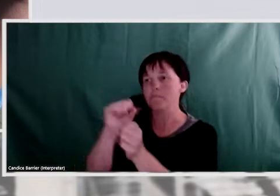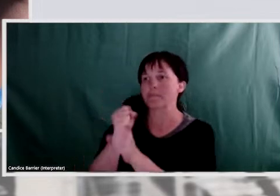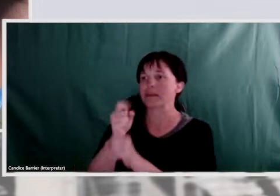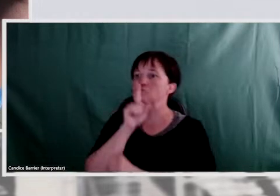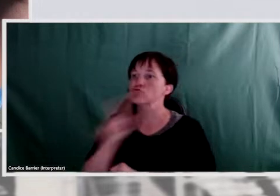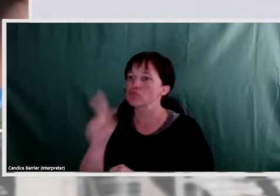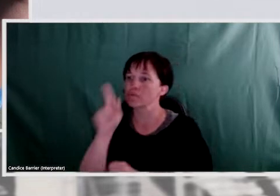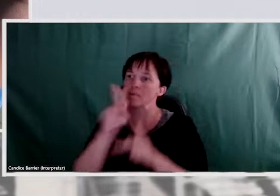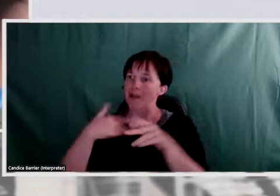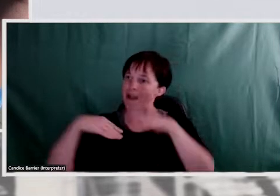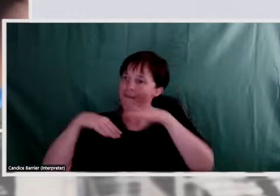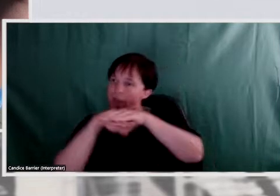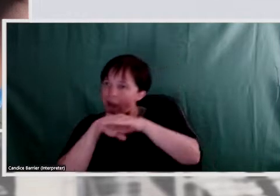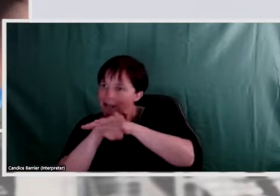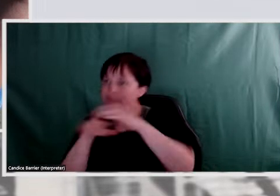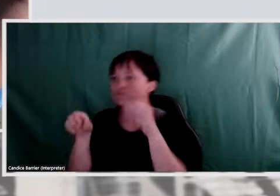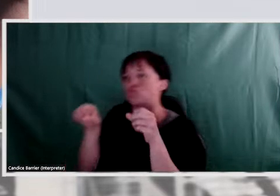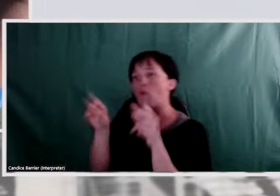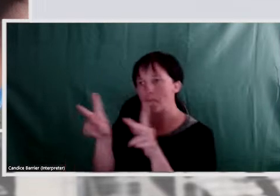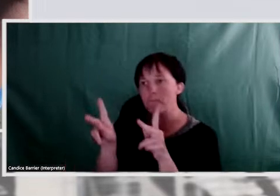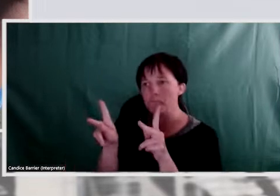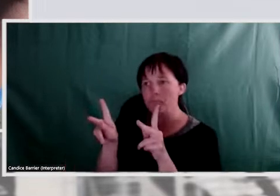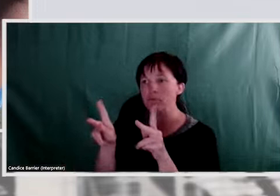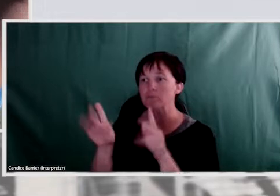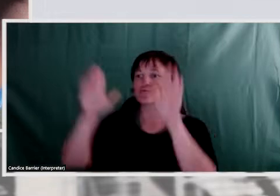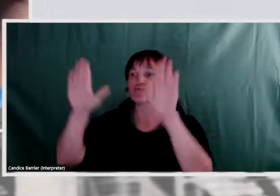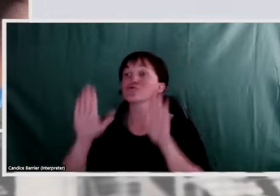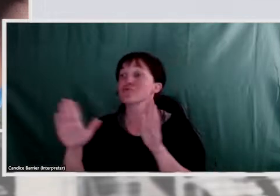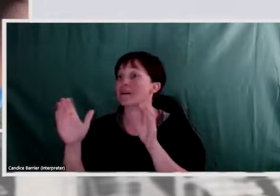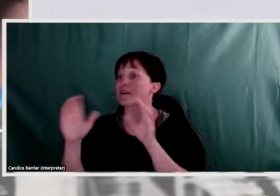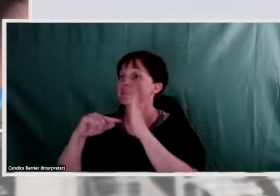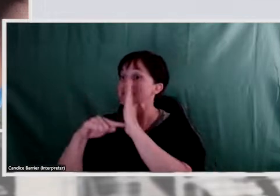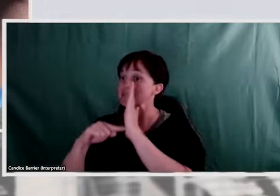have access to opportunities. So a great example, again, would